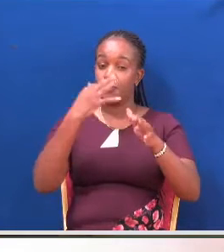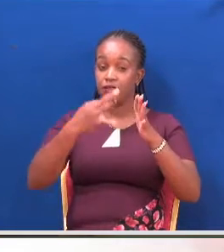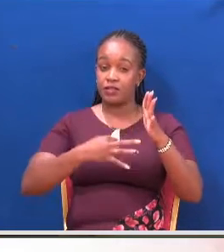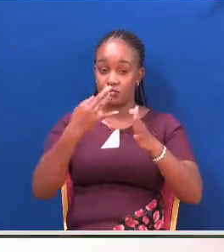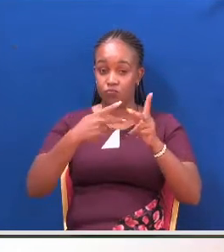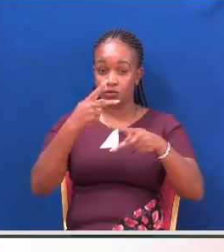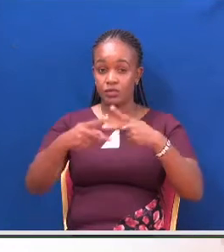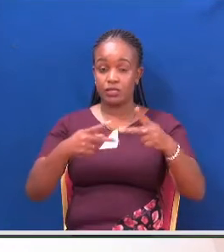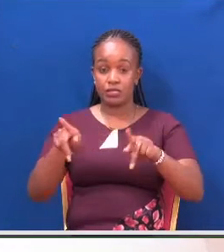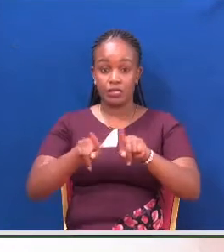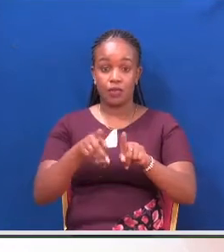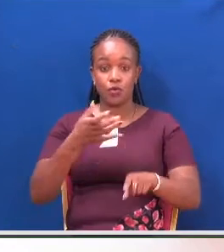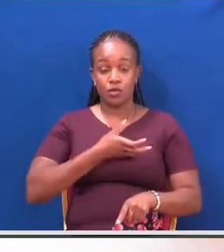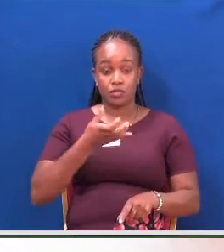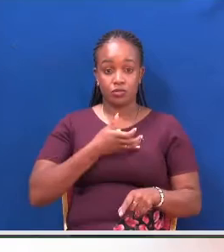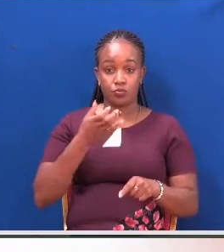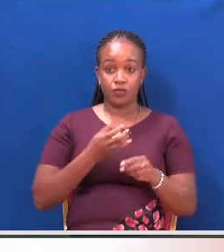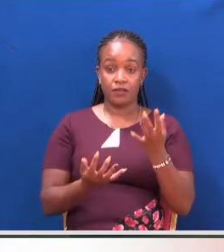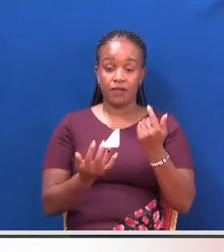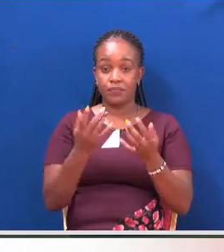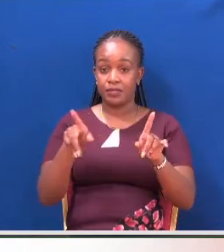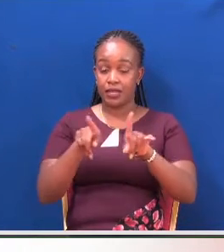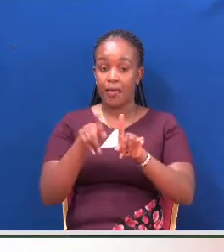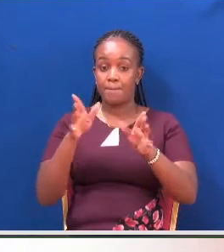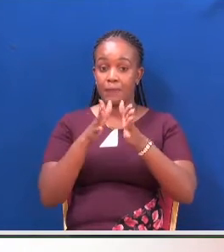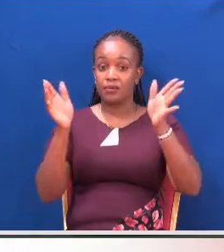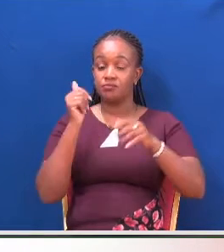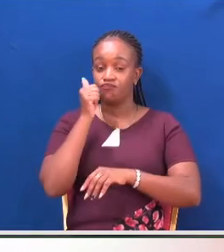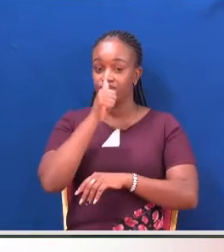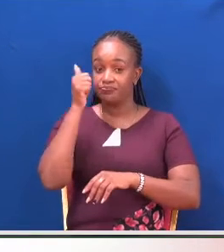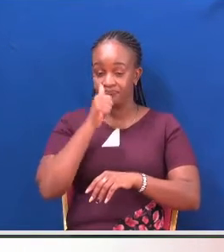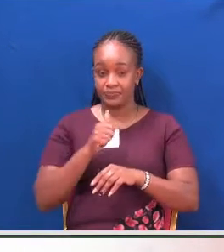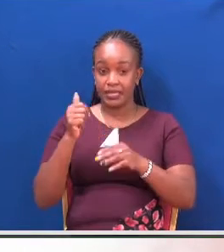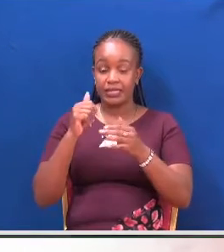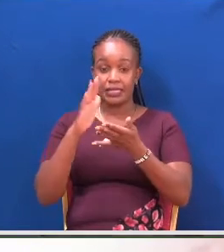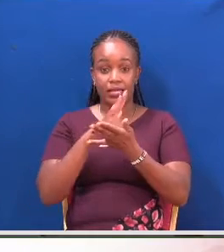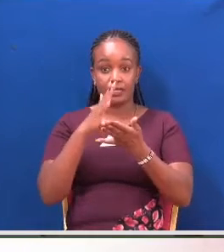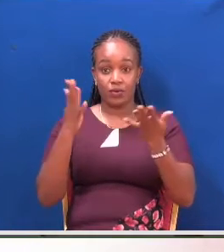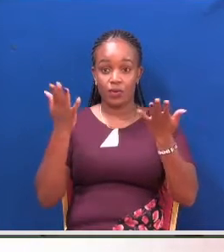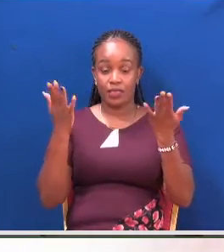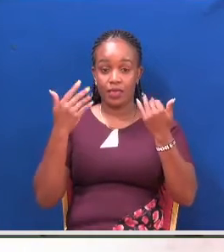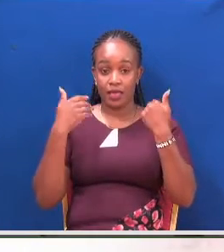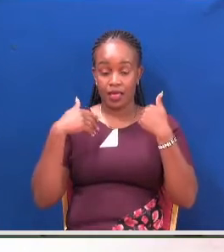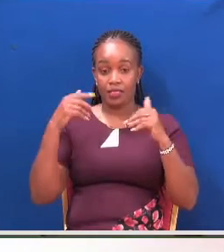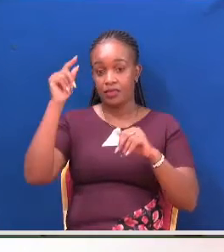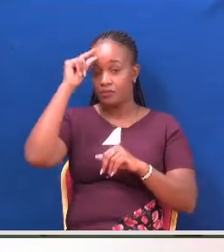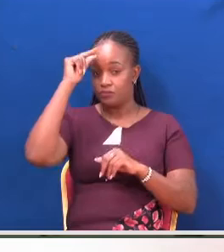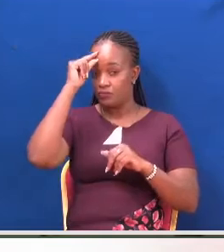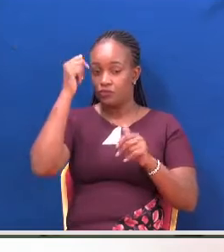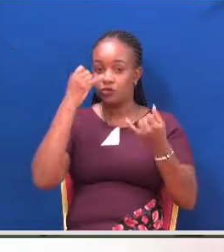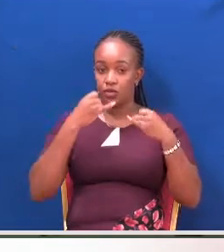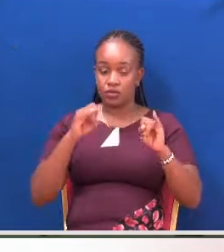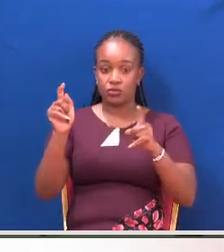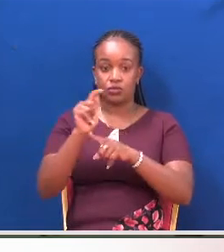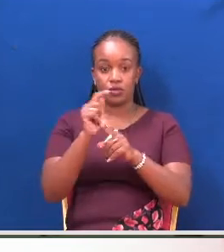and ownership of the crops. While public-private sector relations remain a challenge, Gashigi hails the government for training the informal